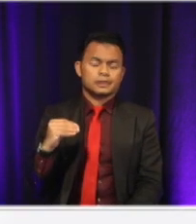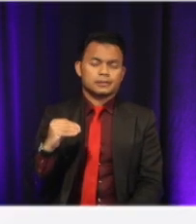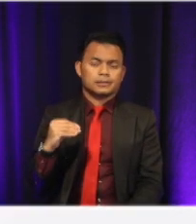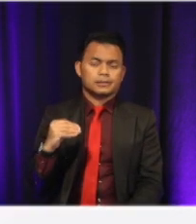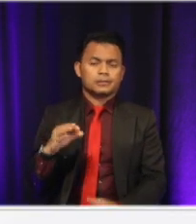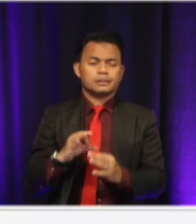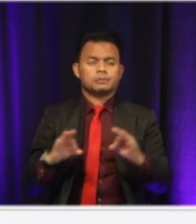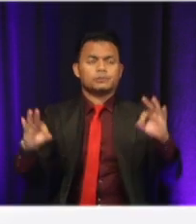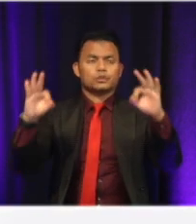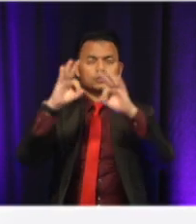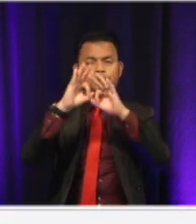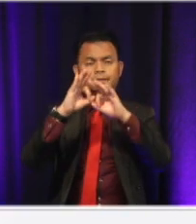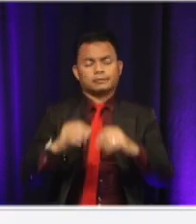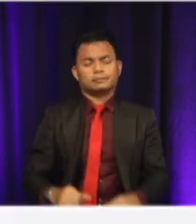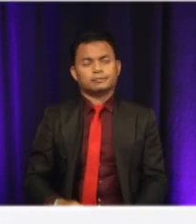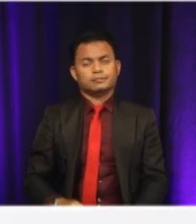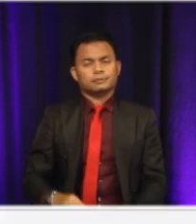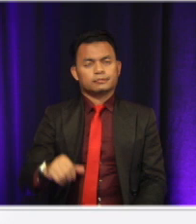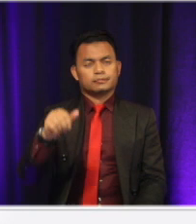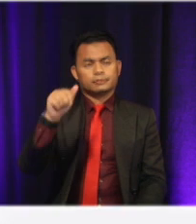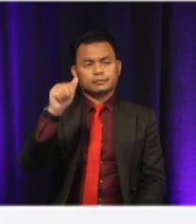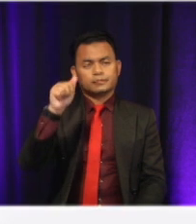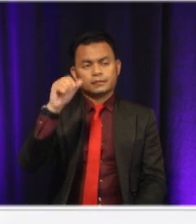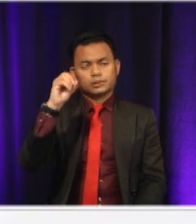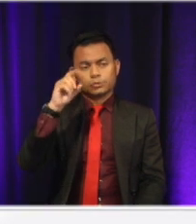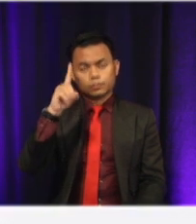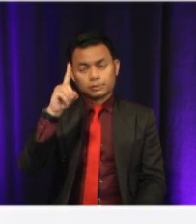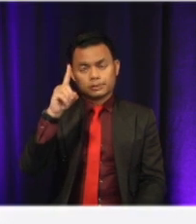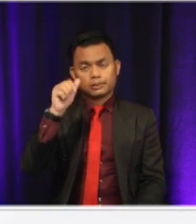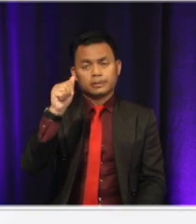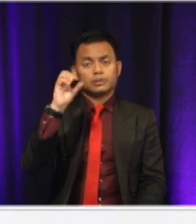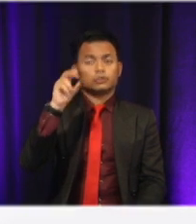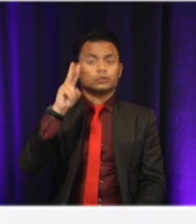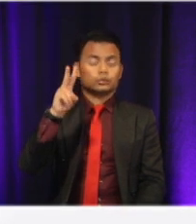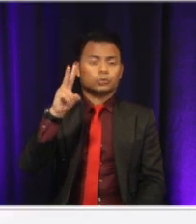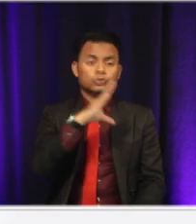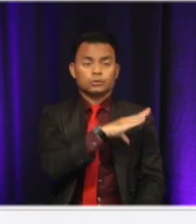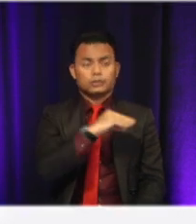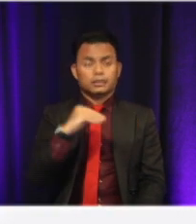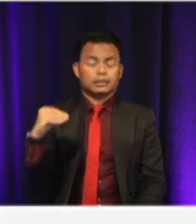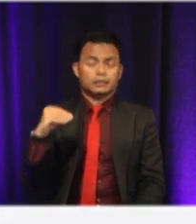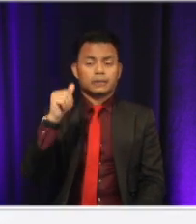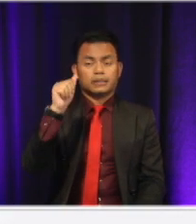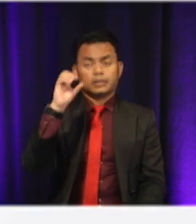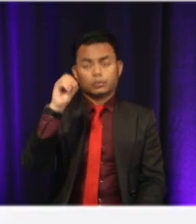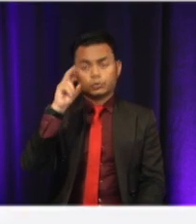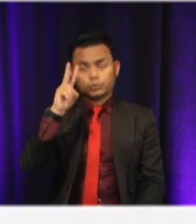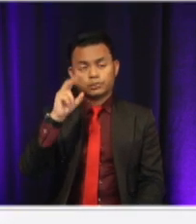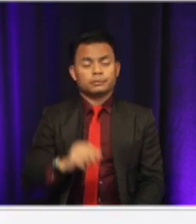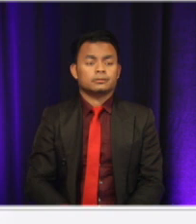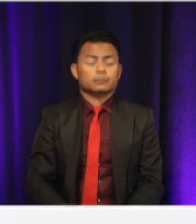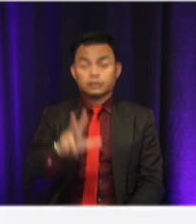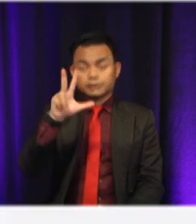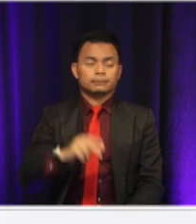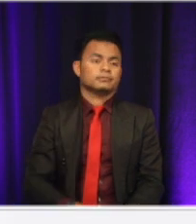my AO1, my AO2, my AO3. All that's left is for me to remember